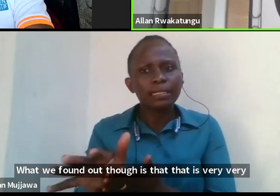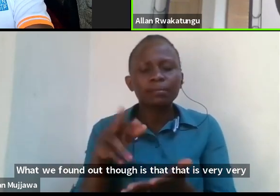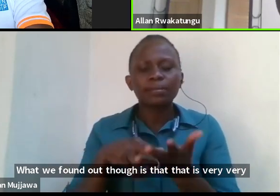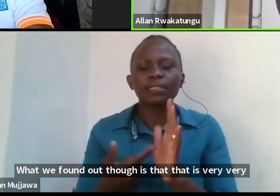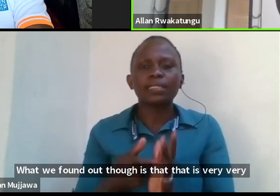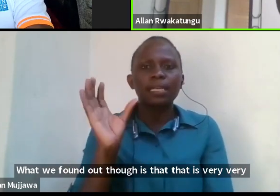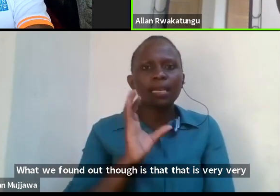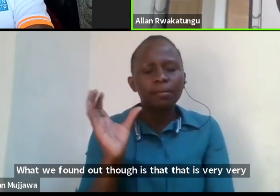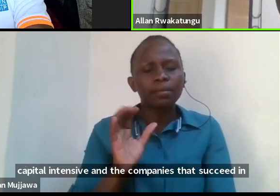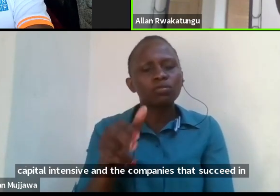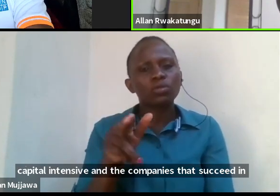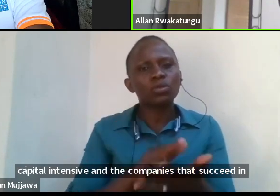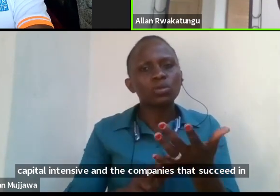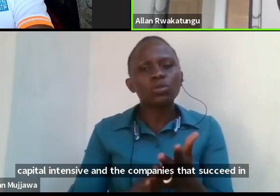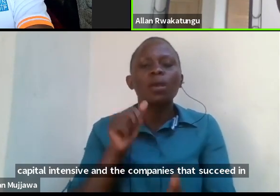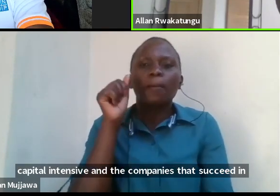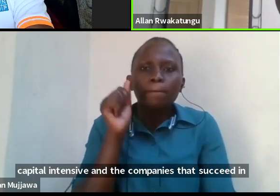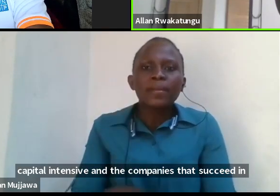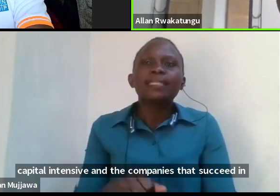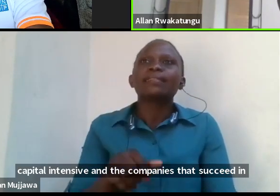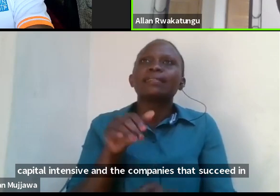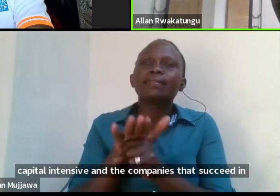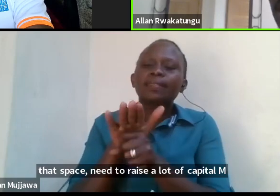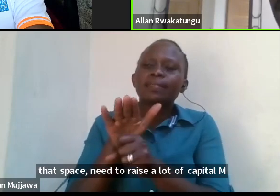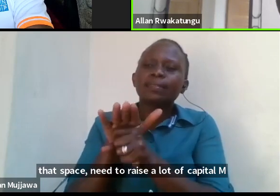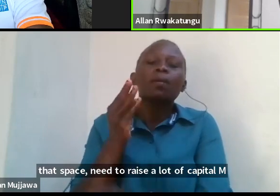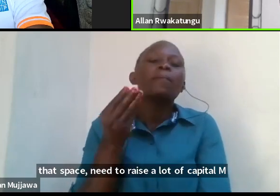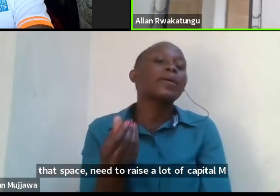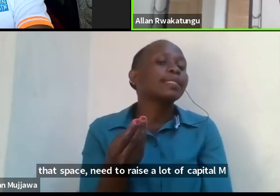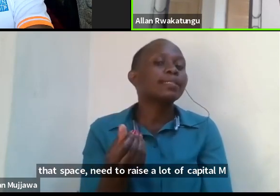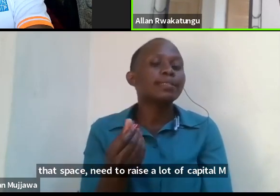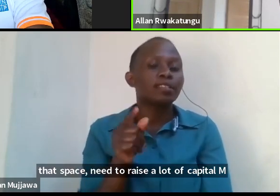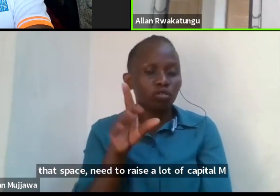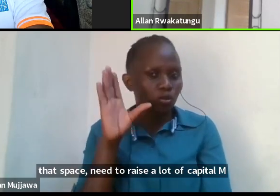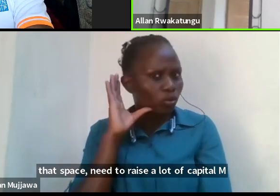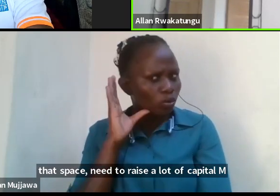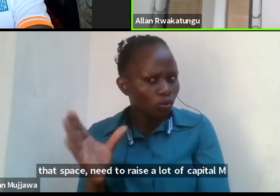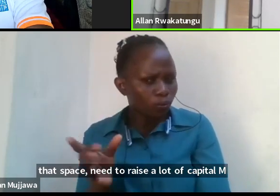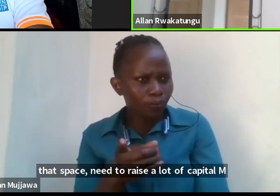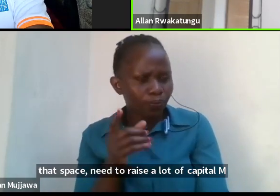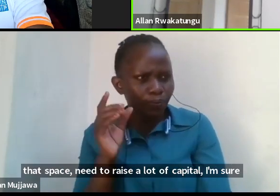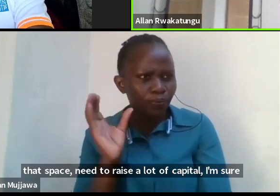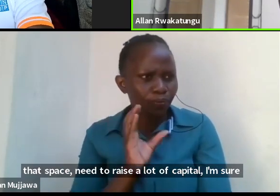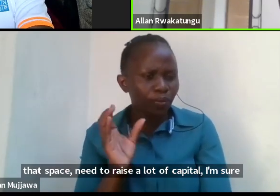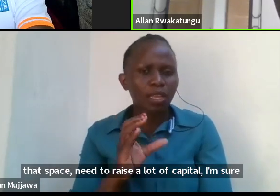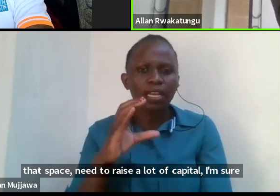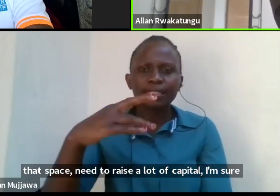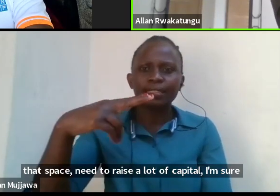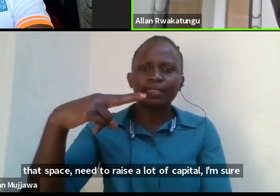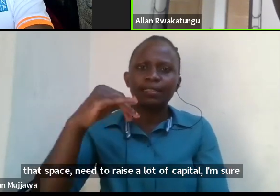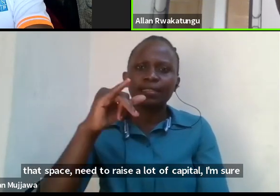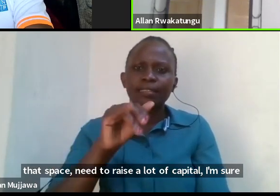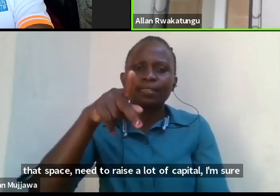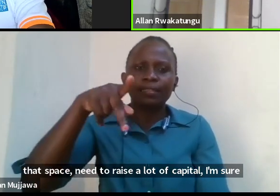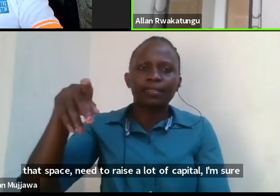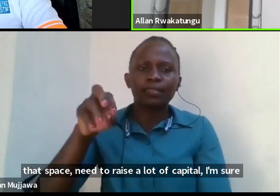space need to raise a lot of capital. I'm sure you guys have heard of a company called Chipakash. If you haven't heard, check it